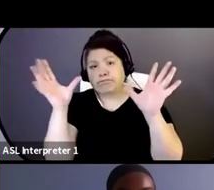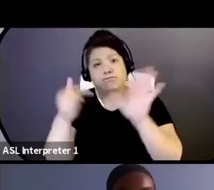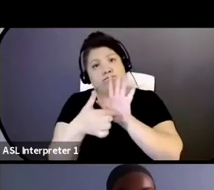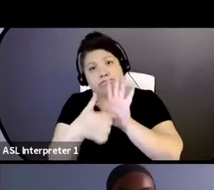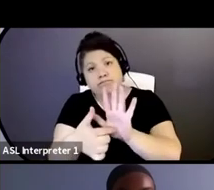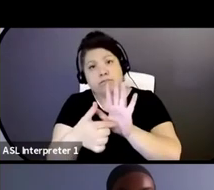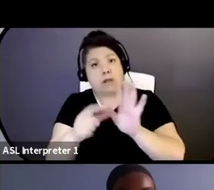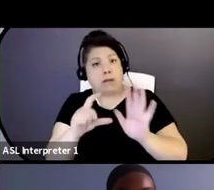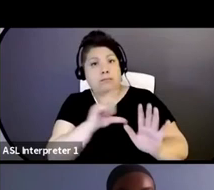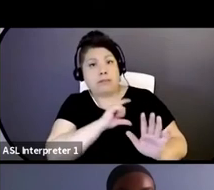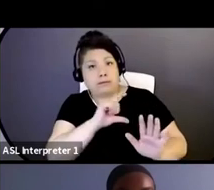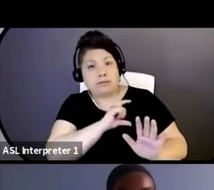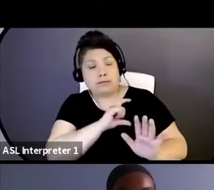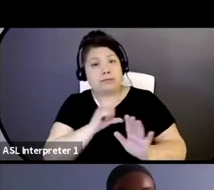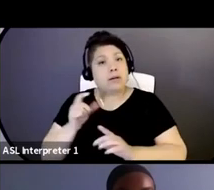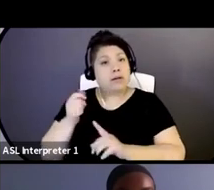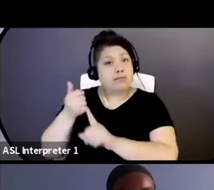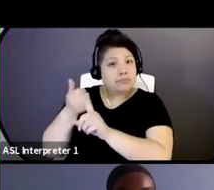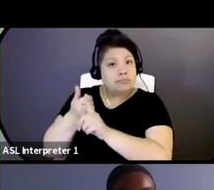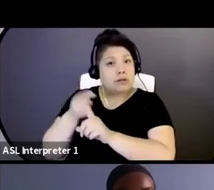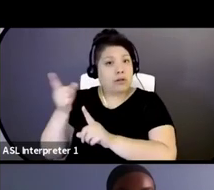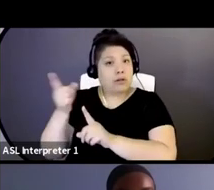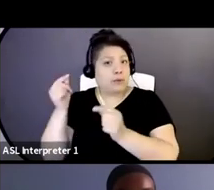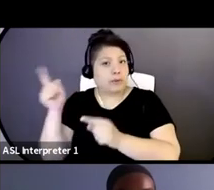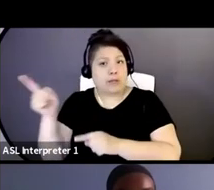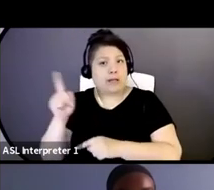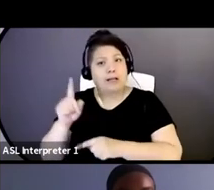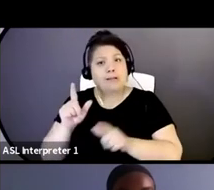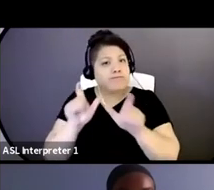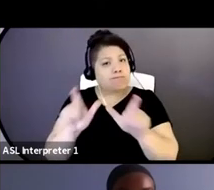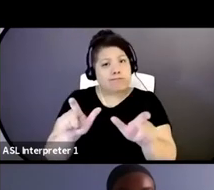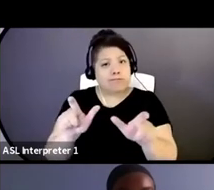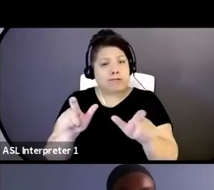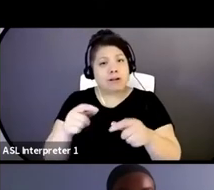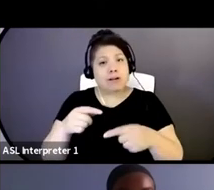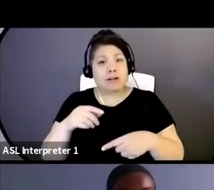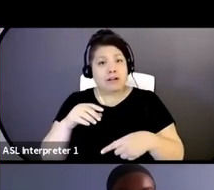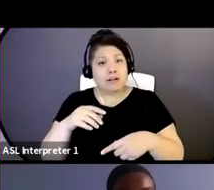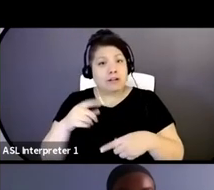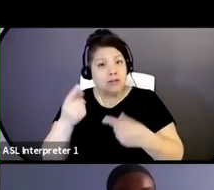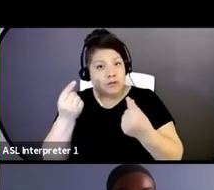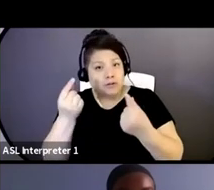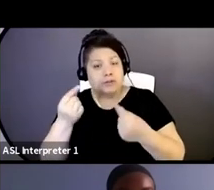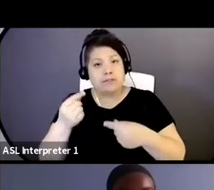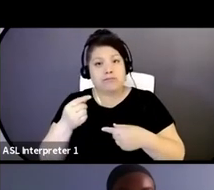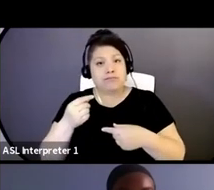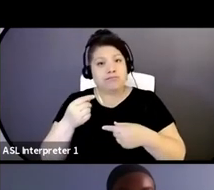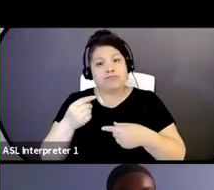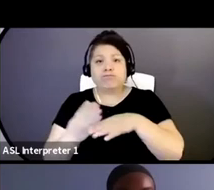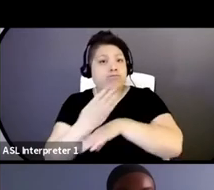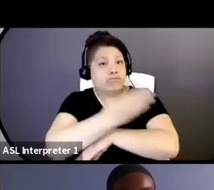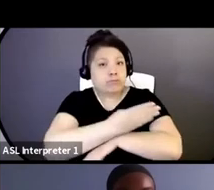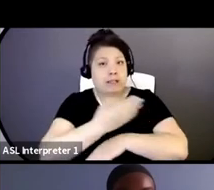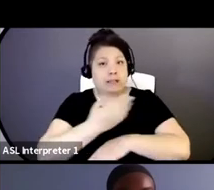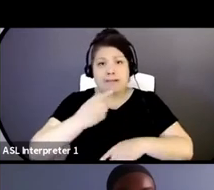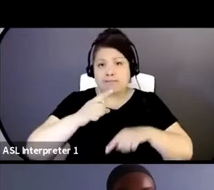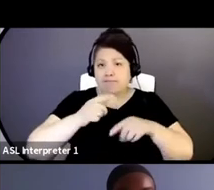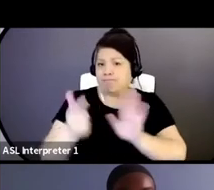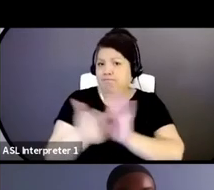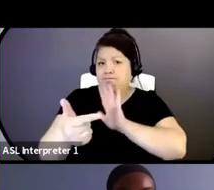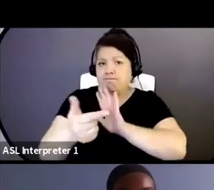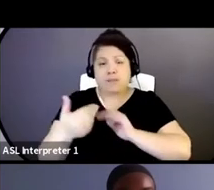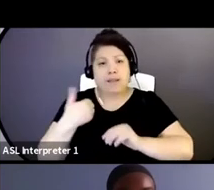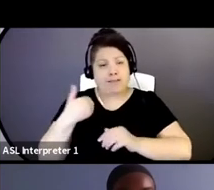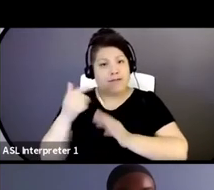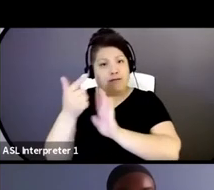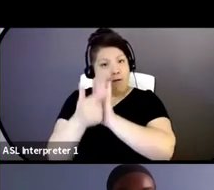of police officers trying to enforce borders, or trying to, enforce these laws that are colonial, that are